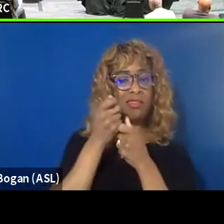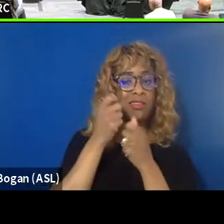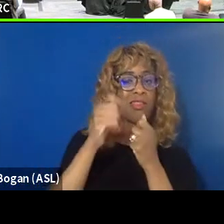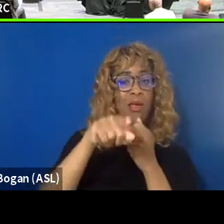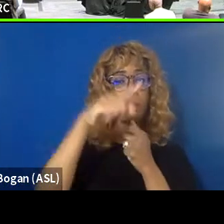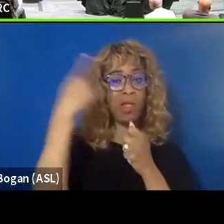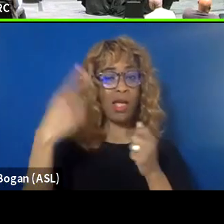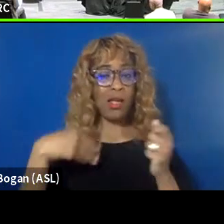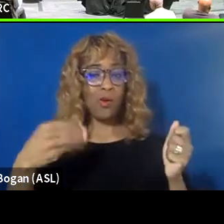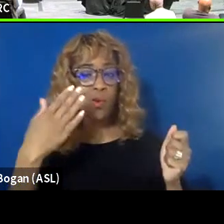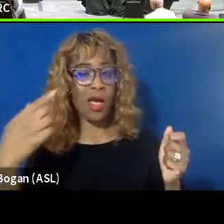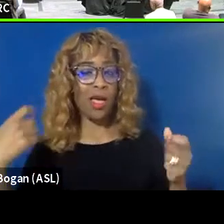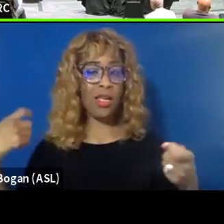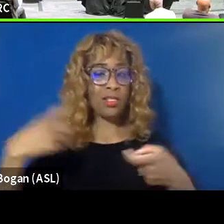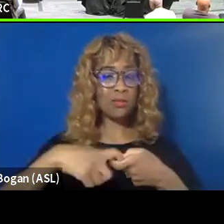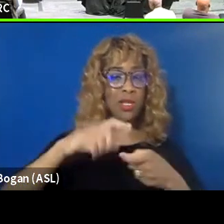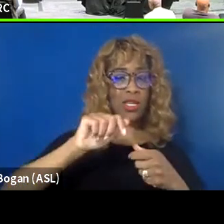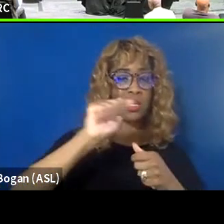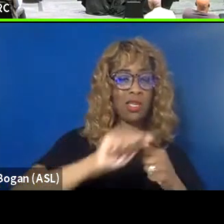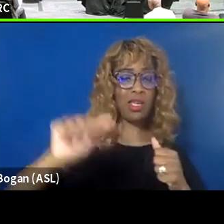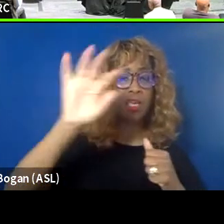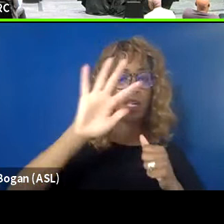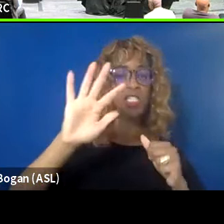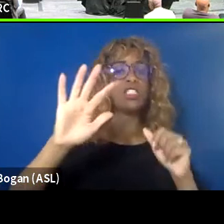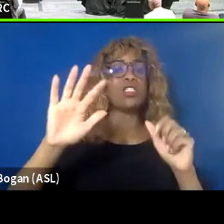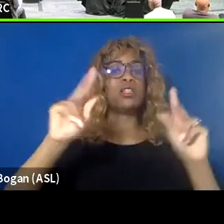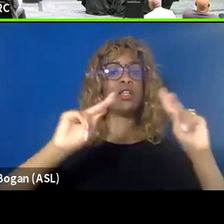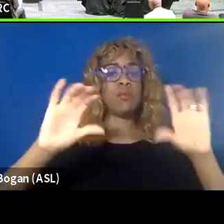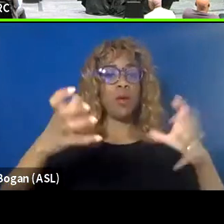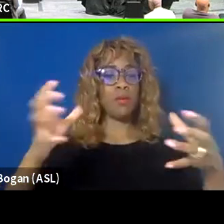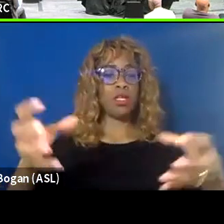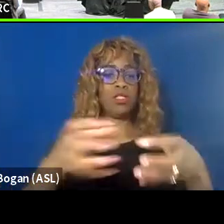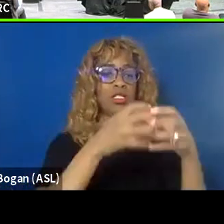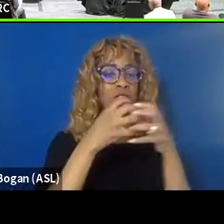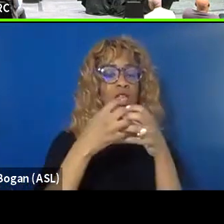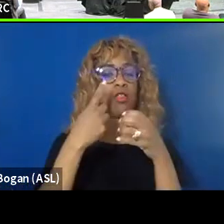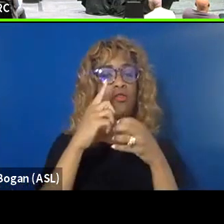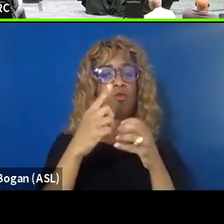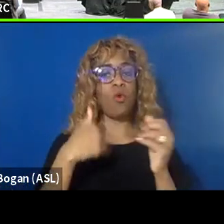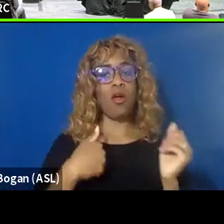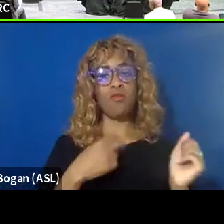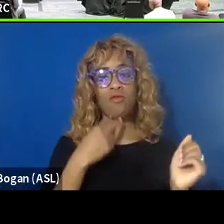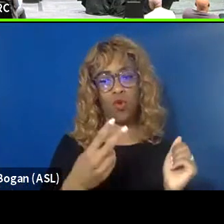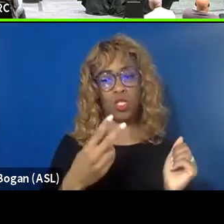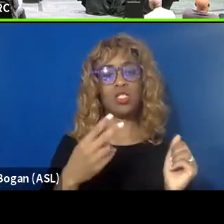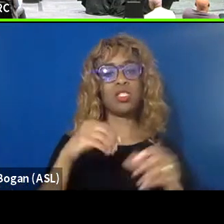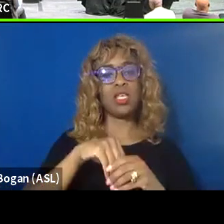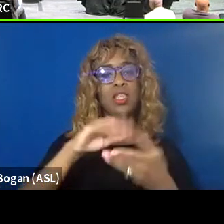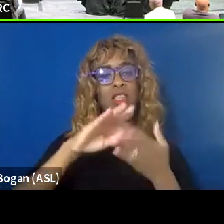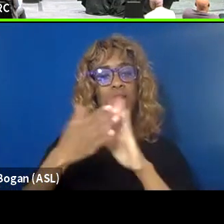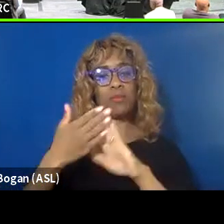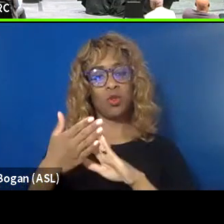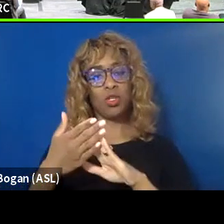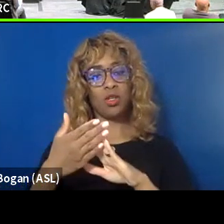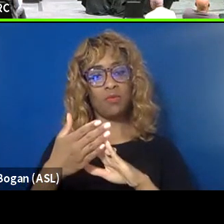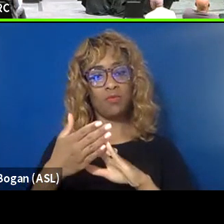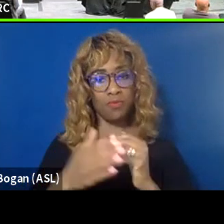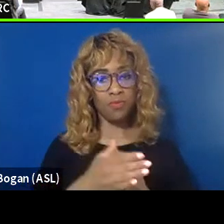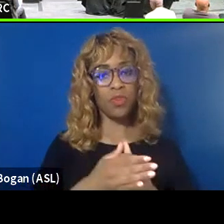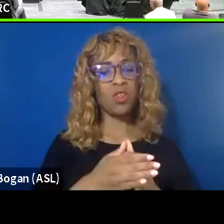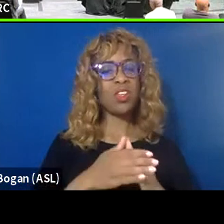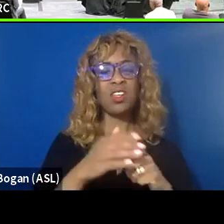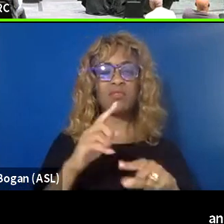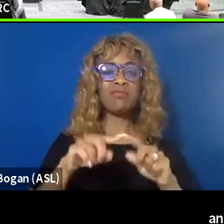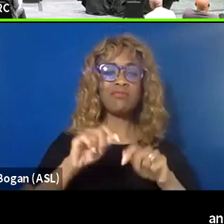Black, white, Hispanic, and Asian American populations together to have a voice and a presence in this community. We cannot dissect and space